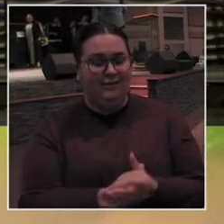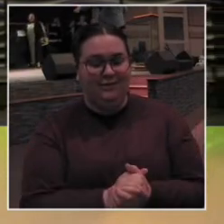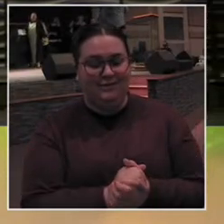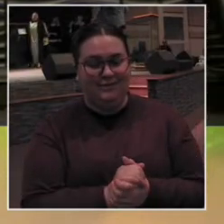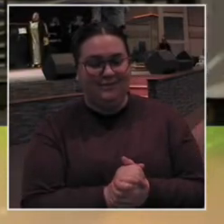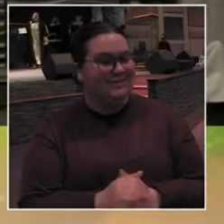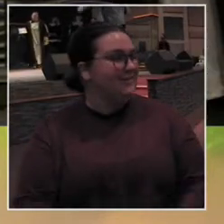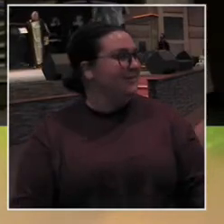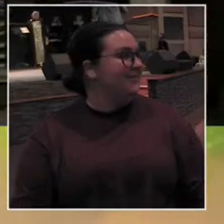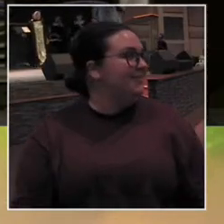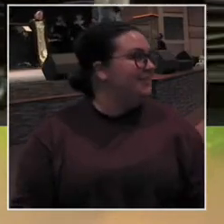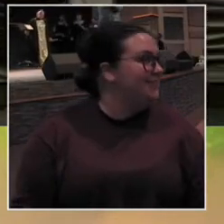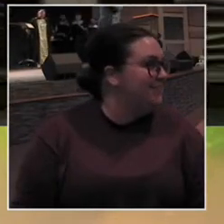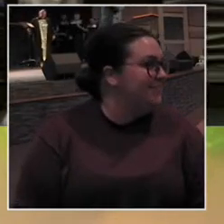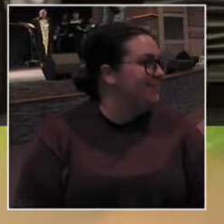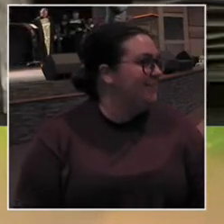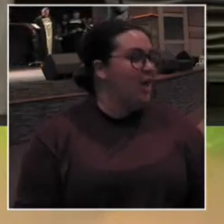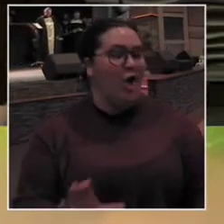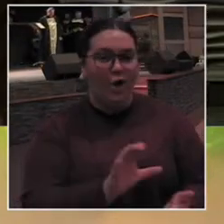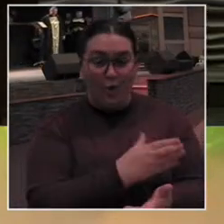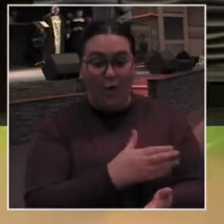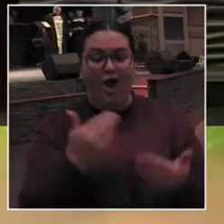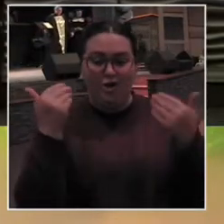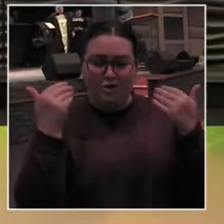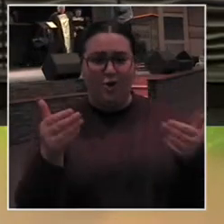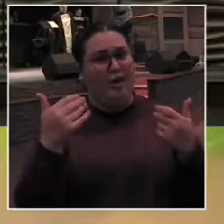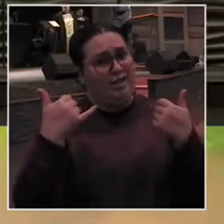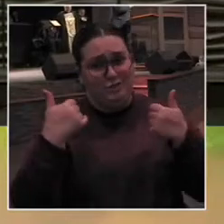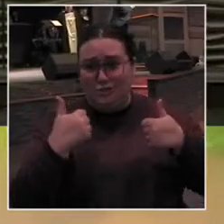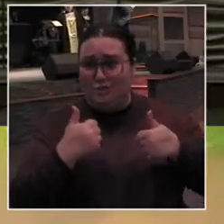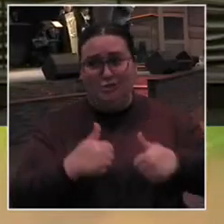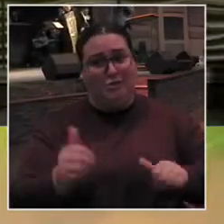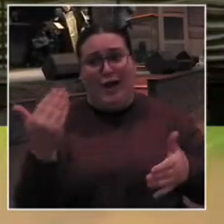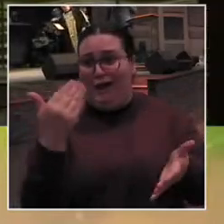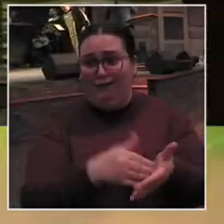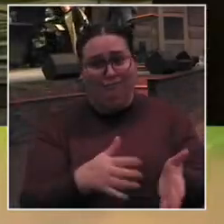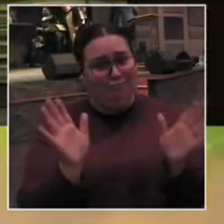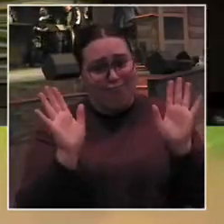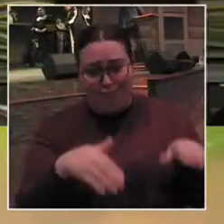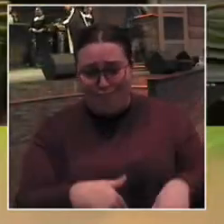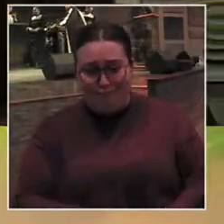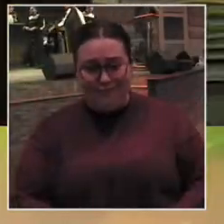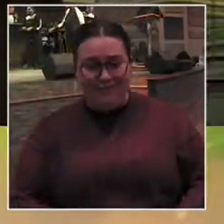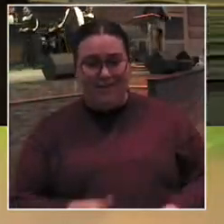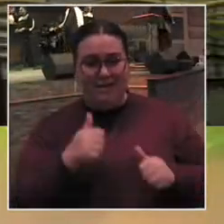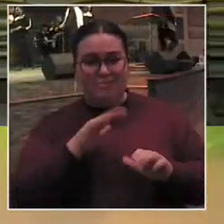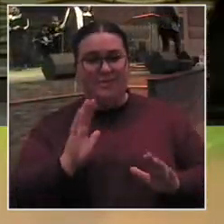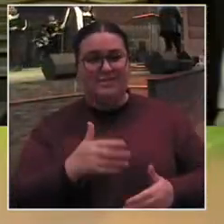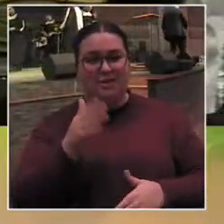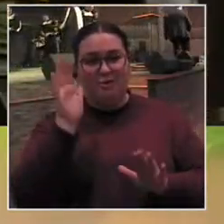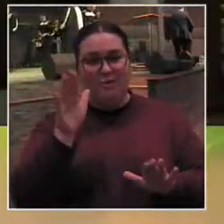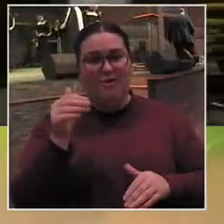your best. Amen. Let's worship the Lord. Let's usher back into the presence of God. God bless our great choir.